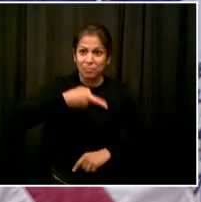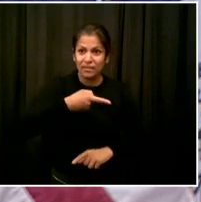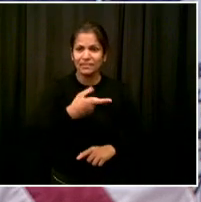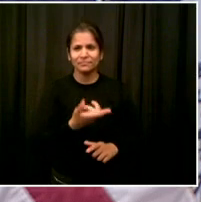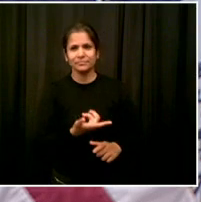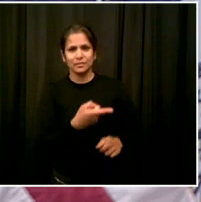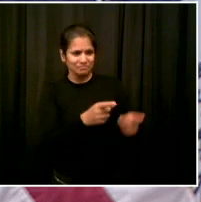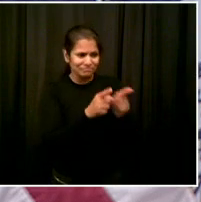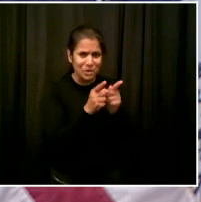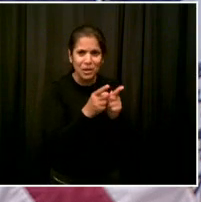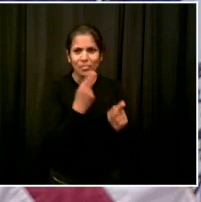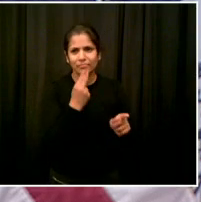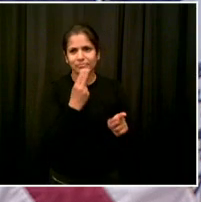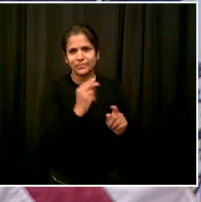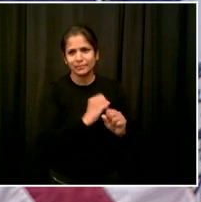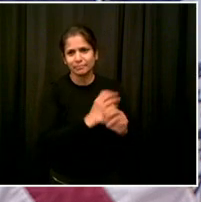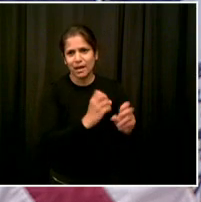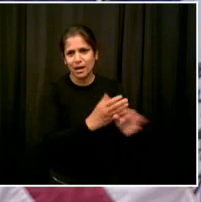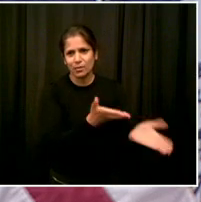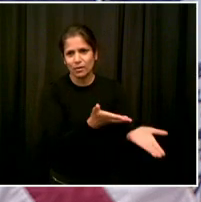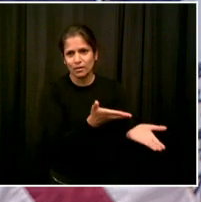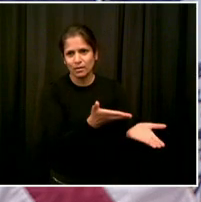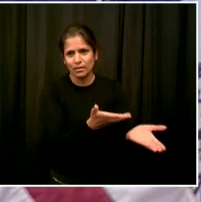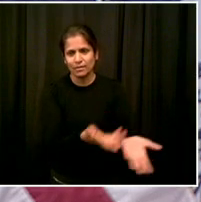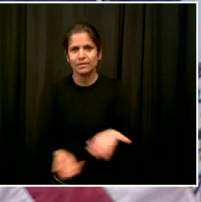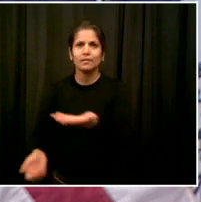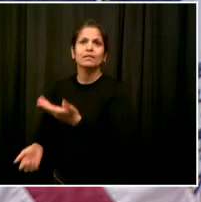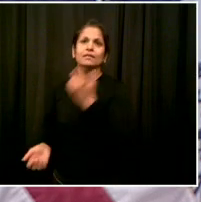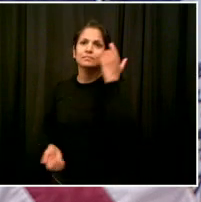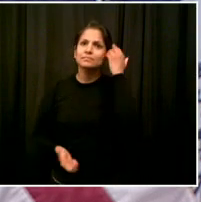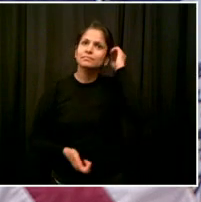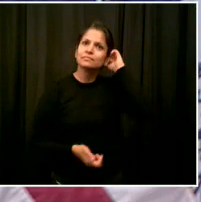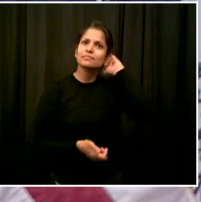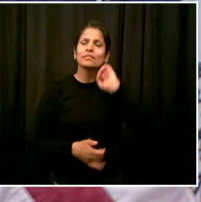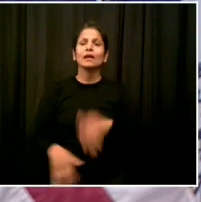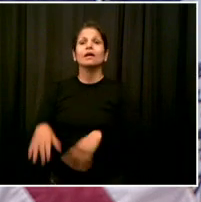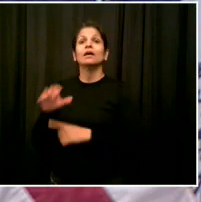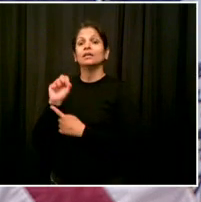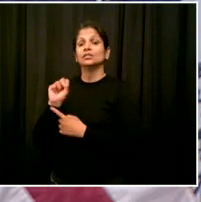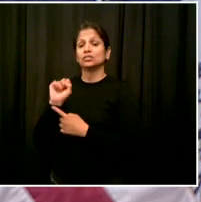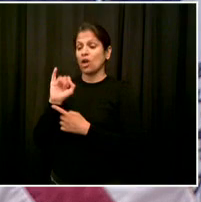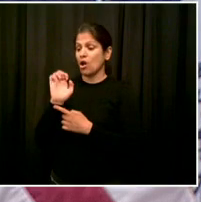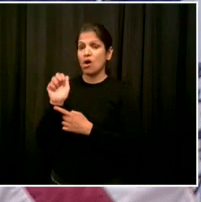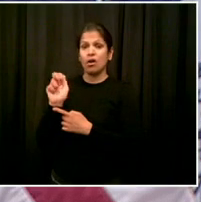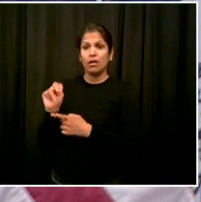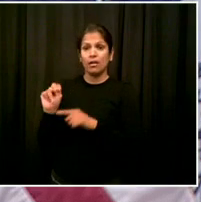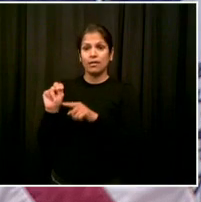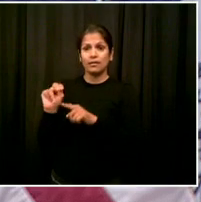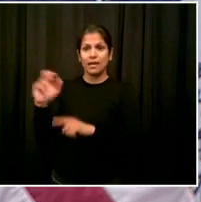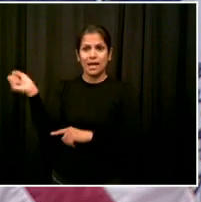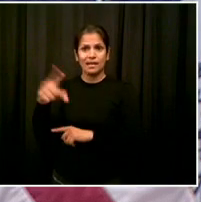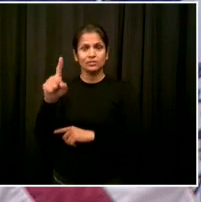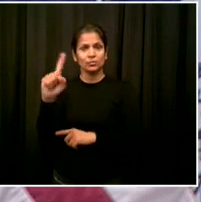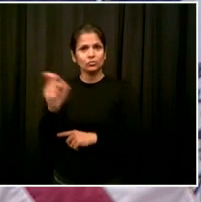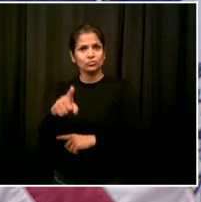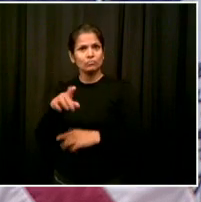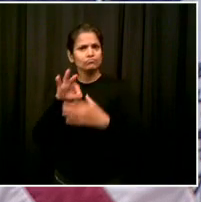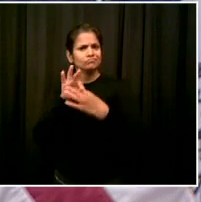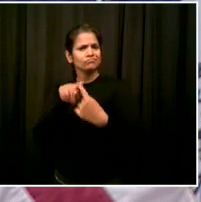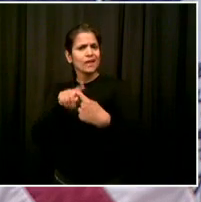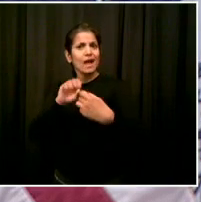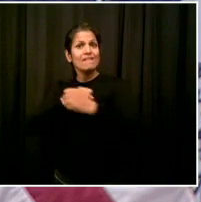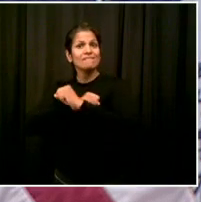Yeah, good morning, Mr. Mayor. On the fireworks policy, I understand there were people protesting outside